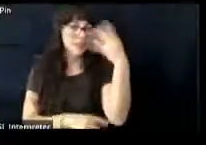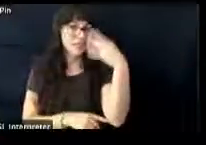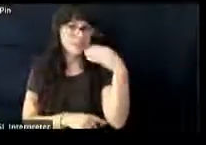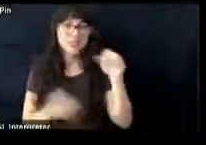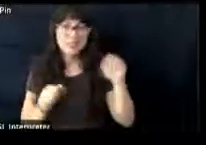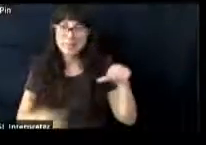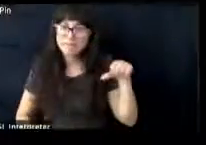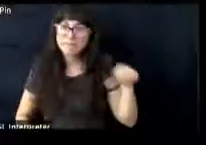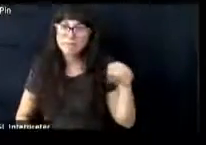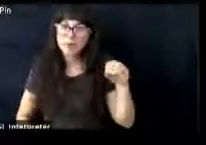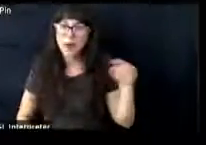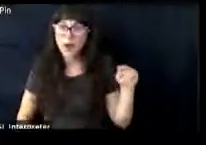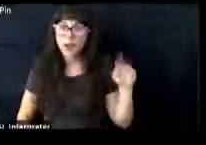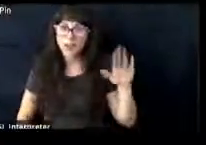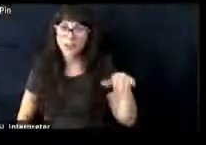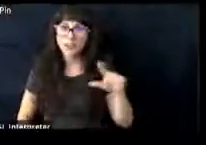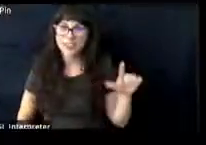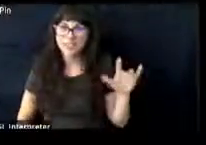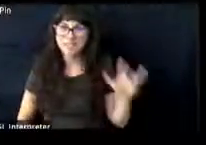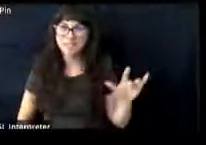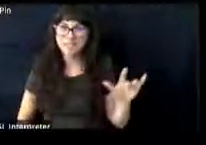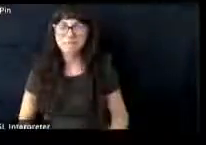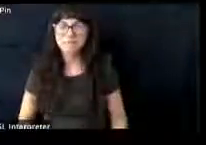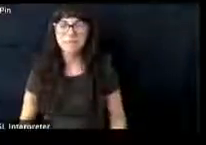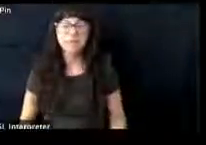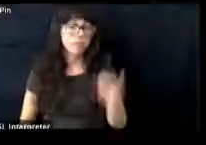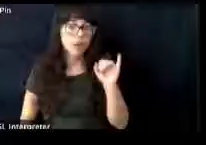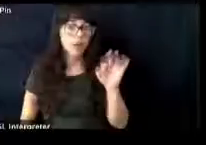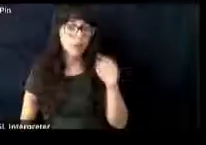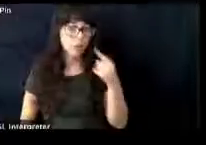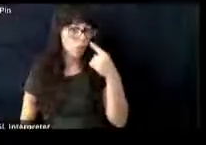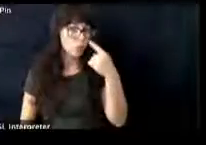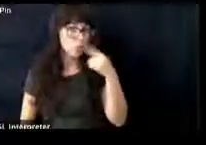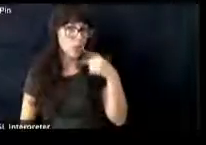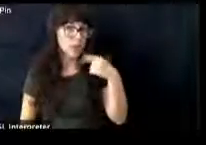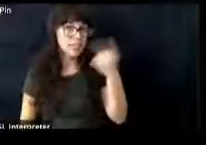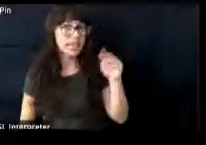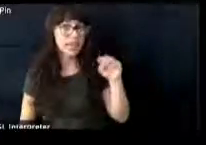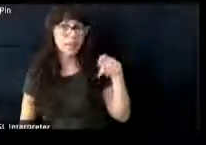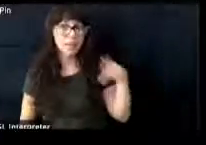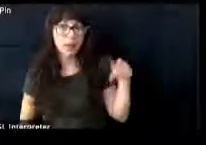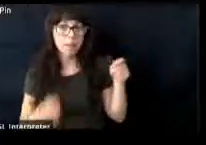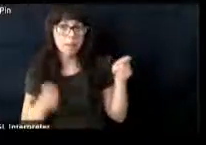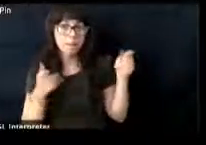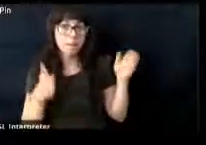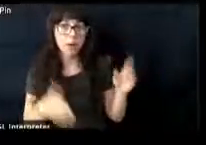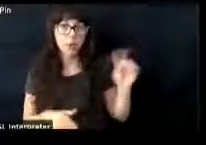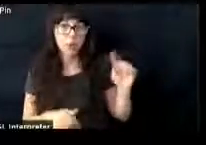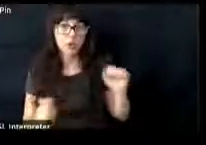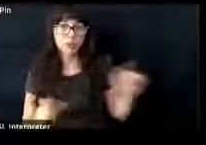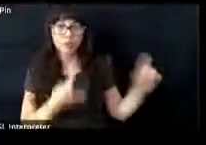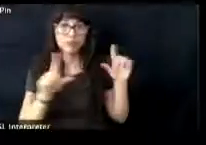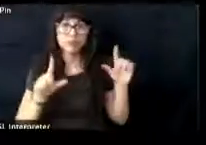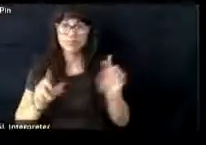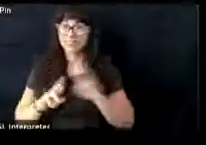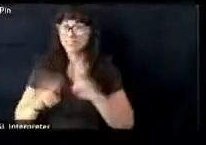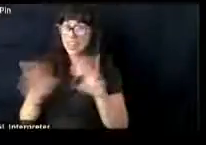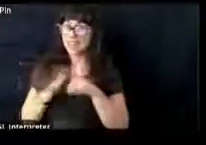corner of your screen. If you'll please let the mapper know what area you would like to discuss today, the floor is yours.